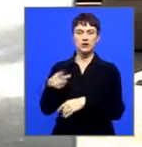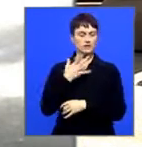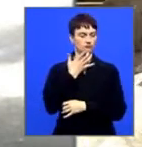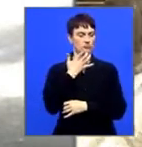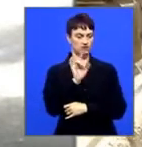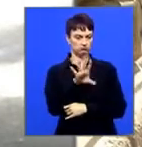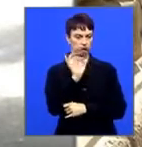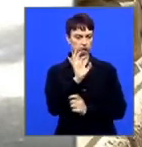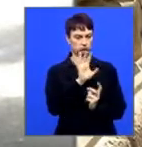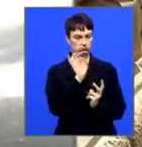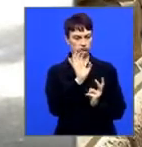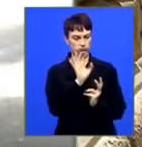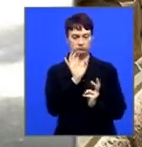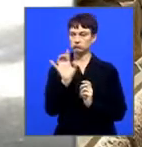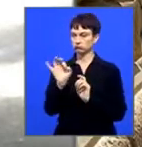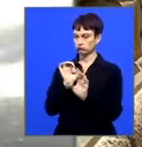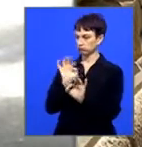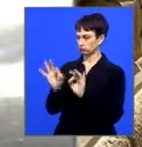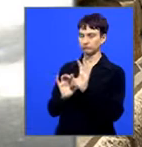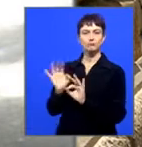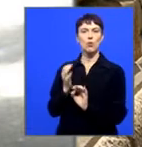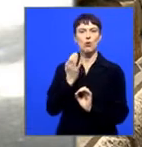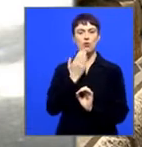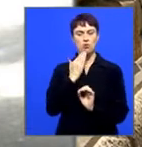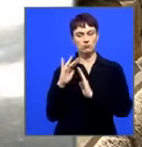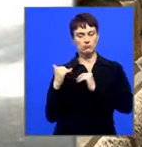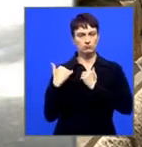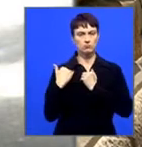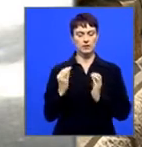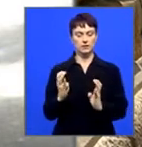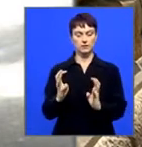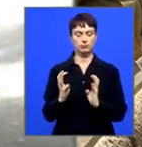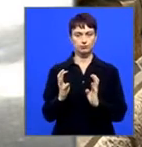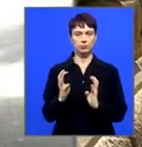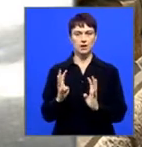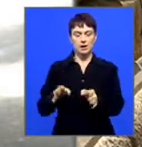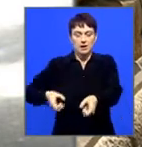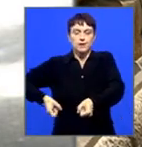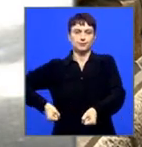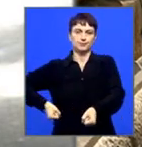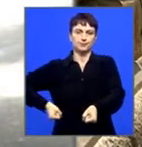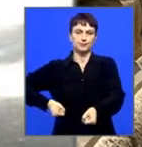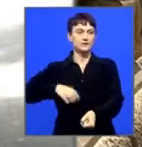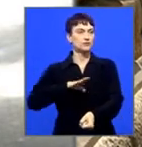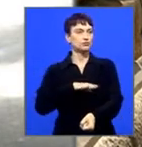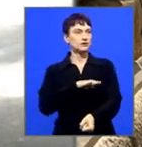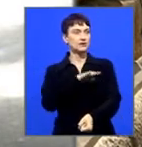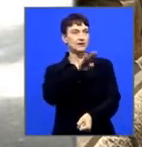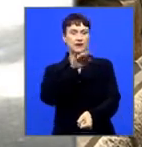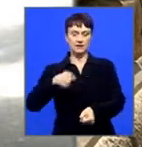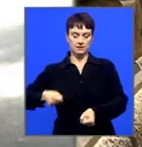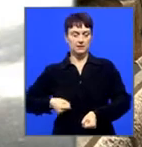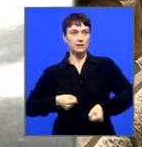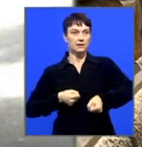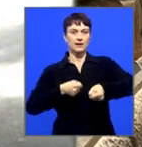chosen to carry the casket up the stairs towards the I suppose what one could call a